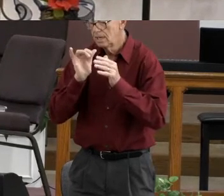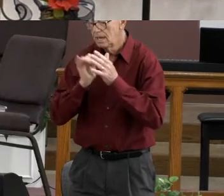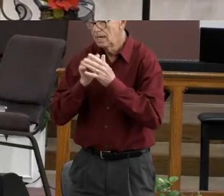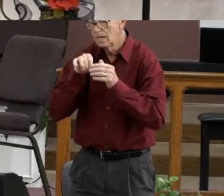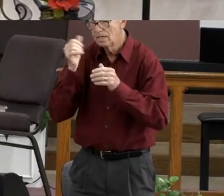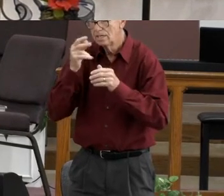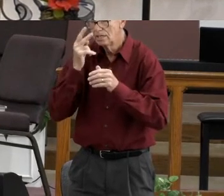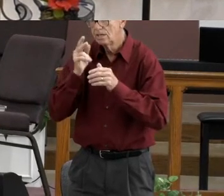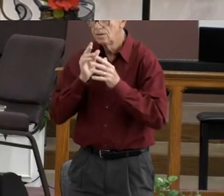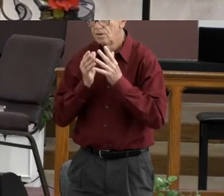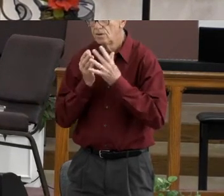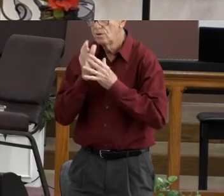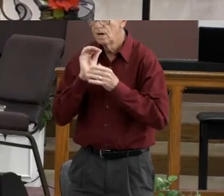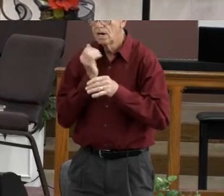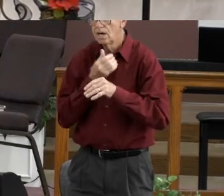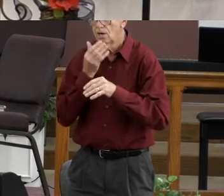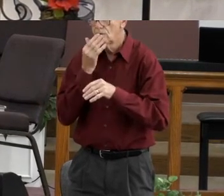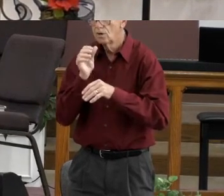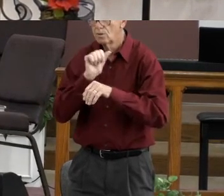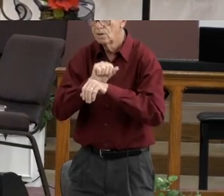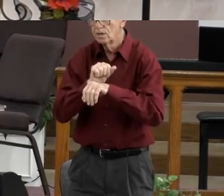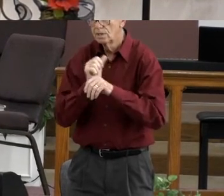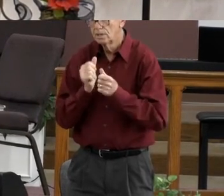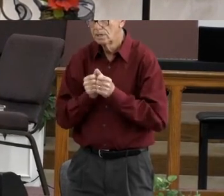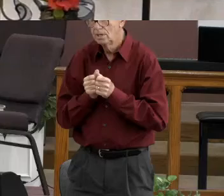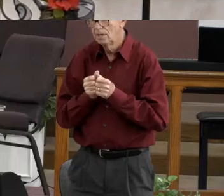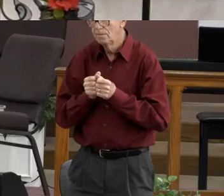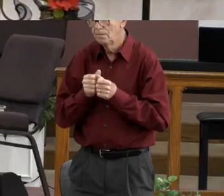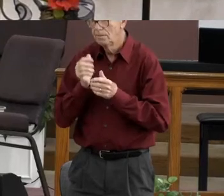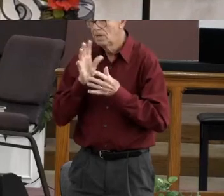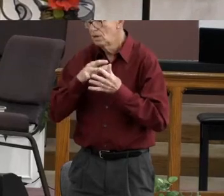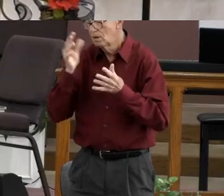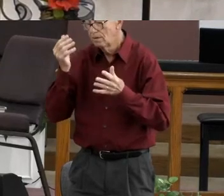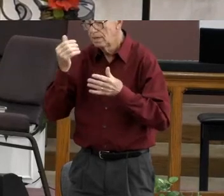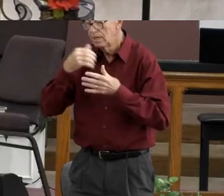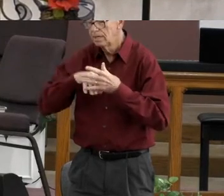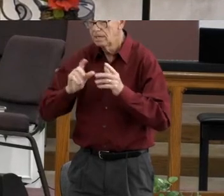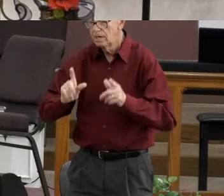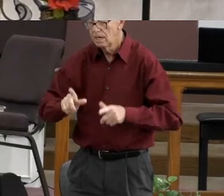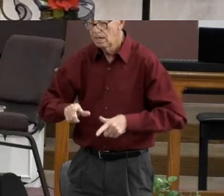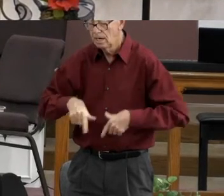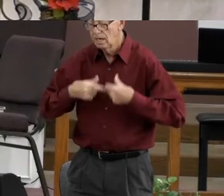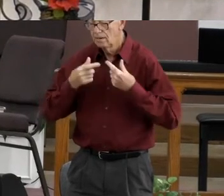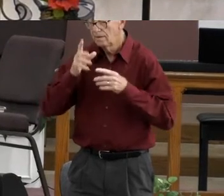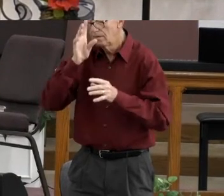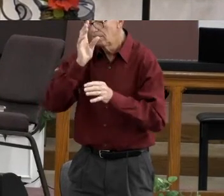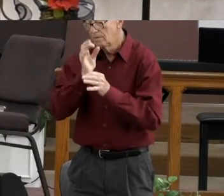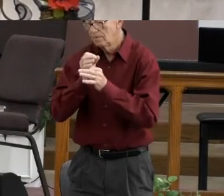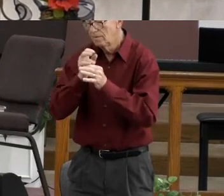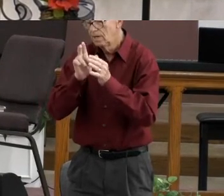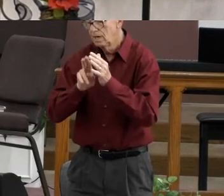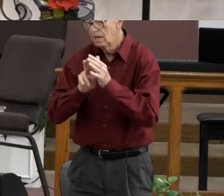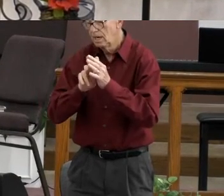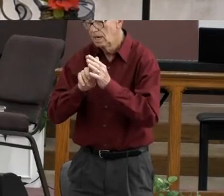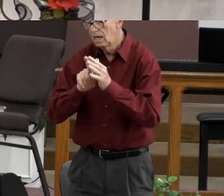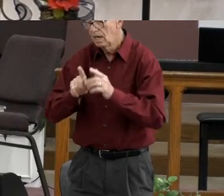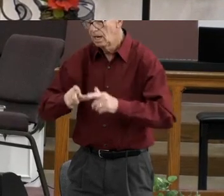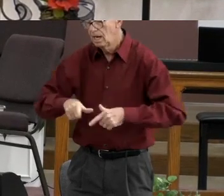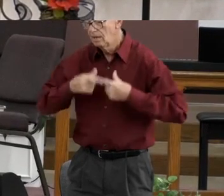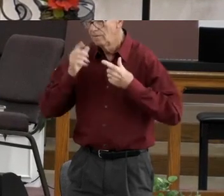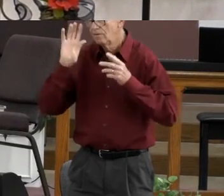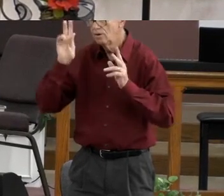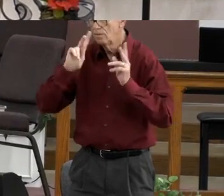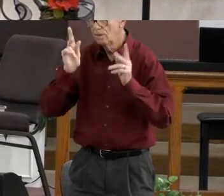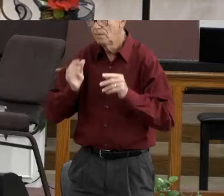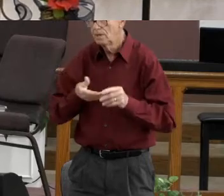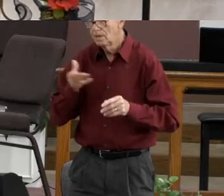through our good works. Be glorified in the life, the faithful life of Your people here.